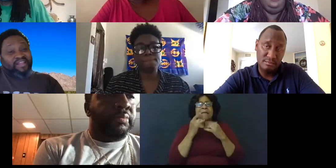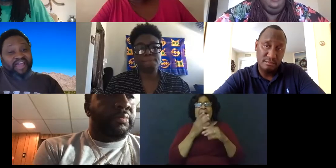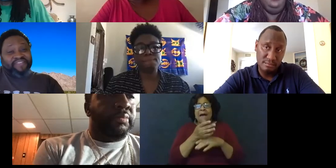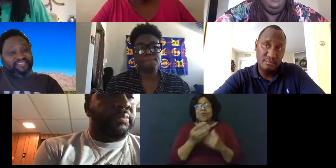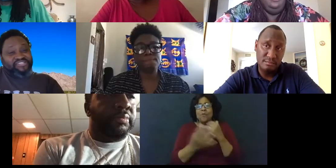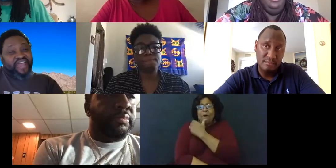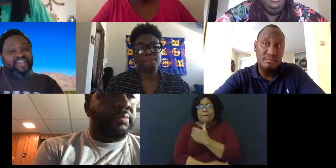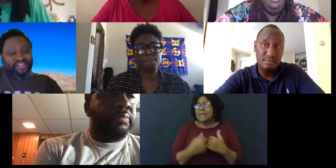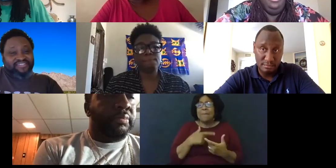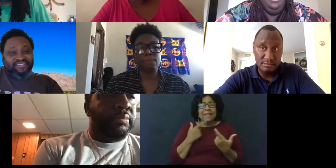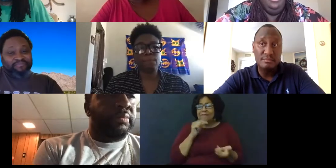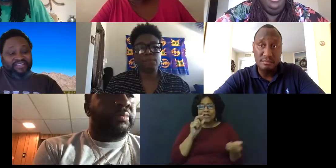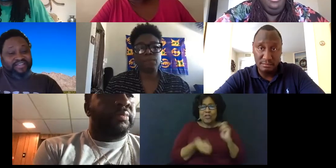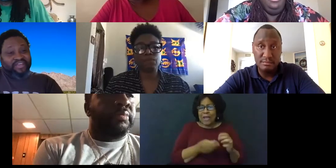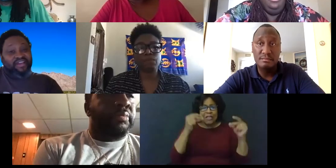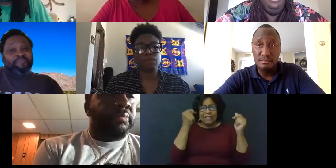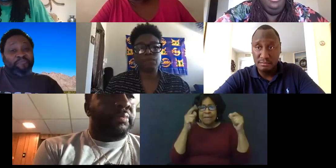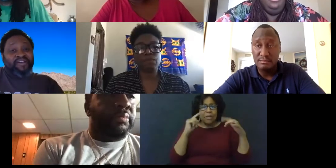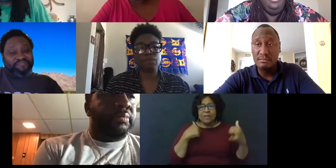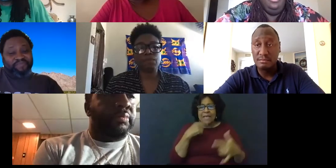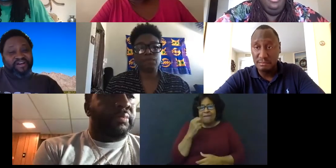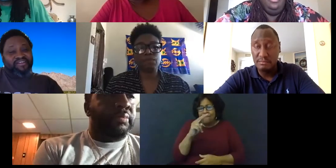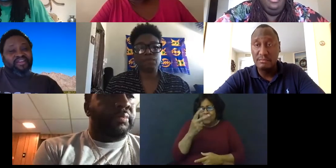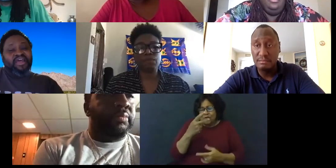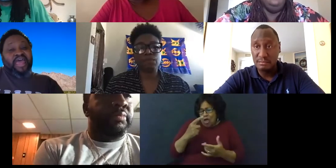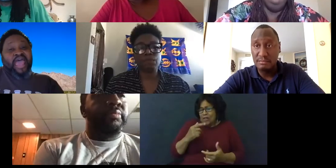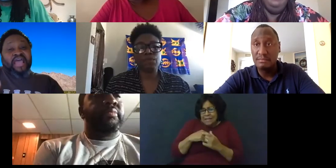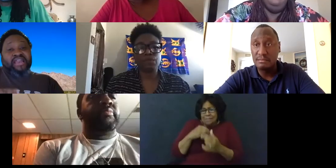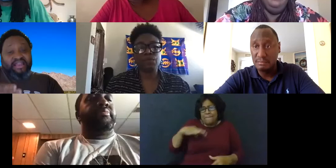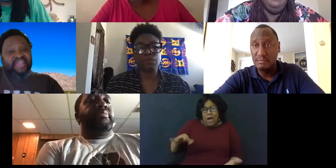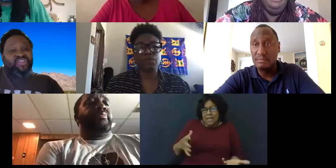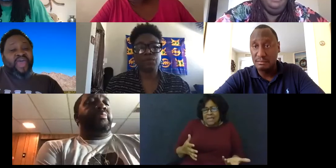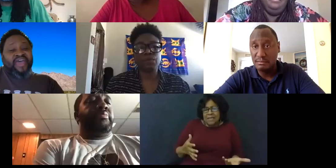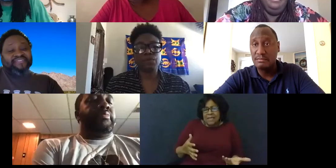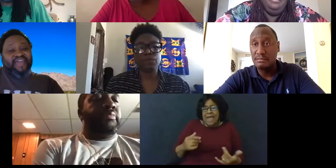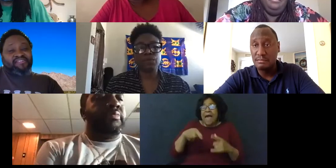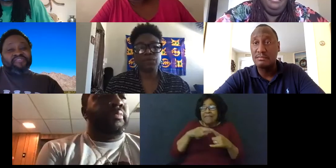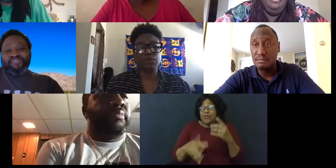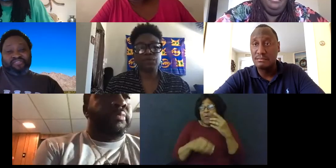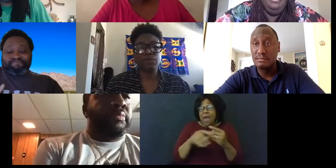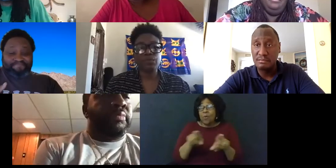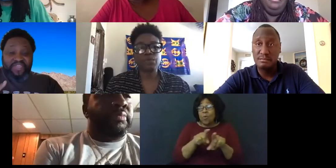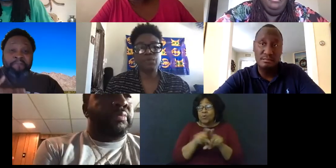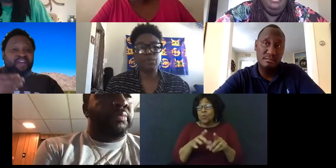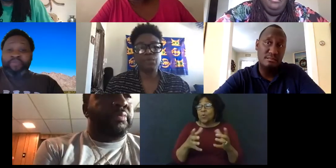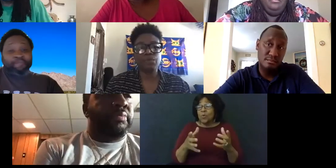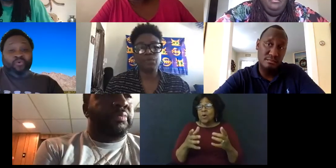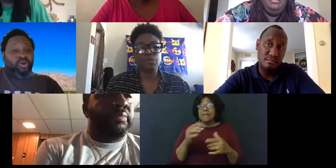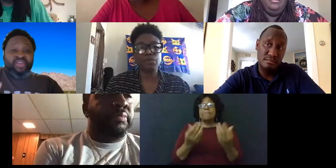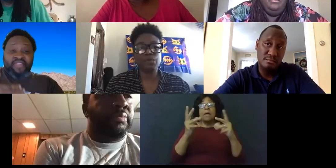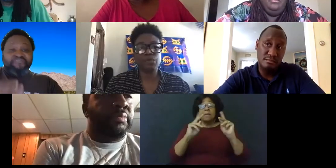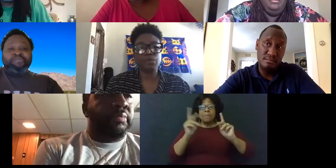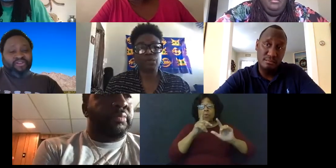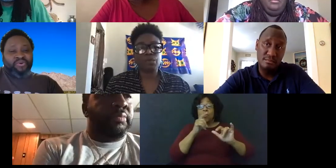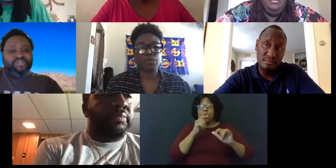Like, my life doesn't change instantly because I get a couple bucks in my pocket. Then you add to that the amount of people who